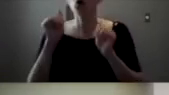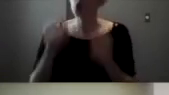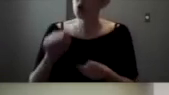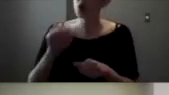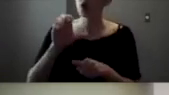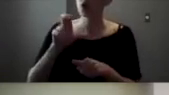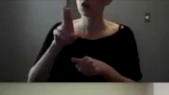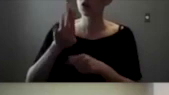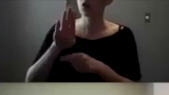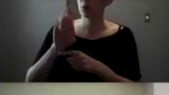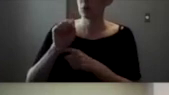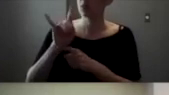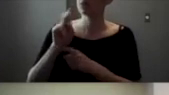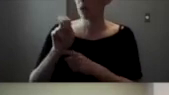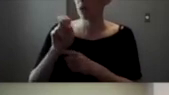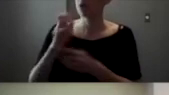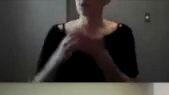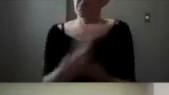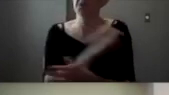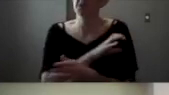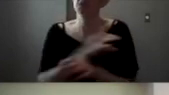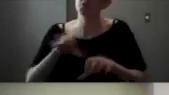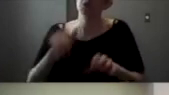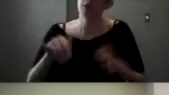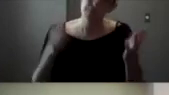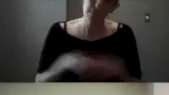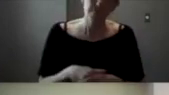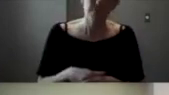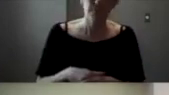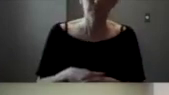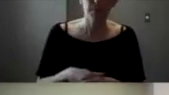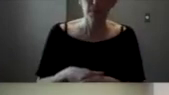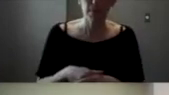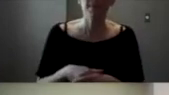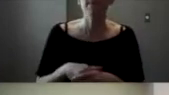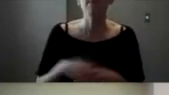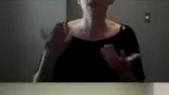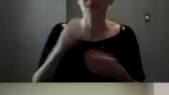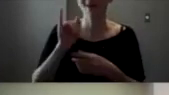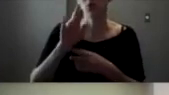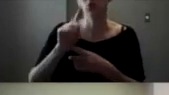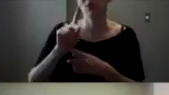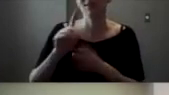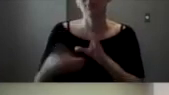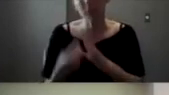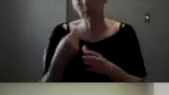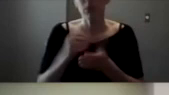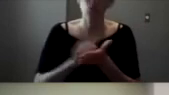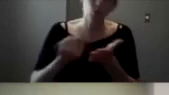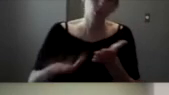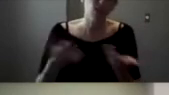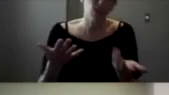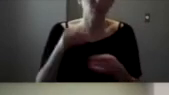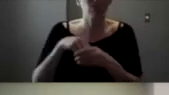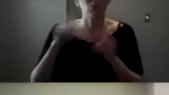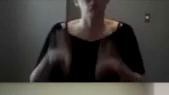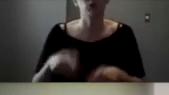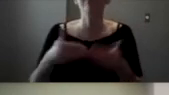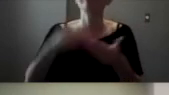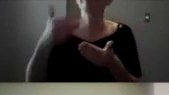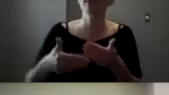clinics are doing, and then services related to IUD placement and removal. Next slide.